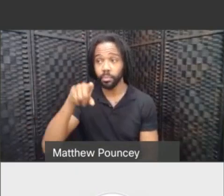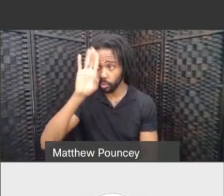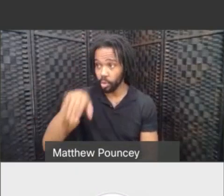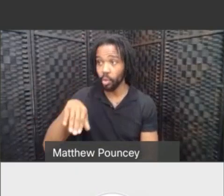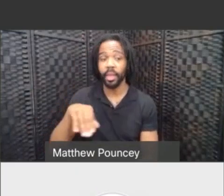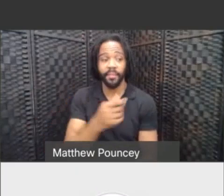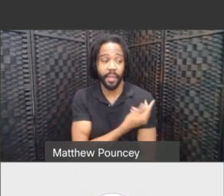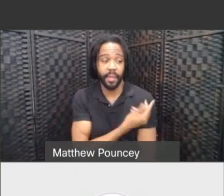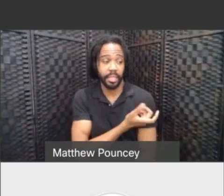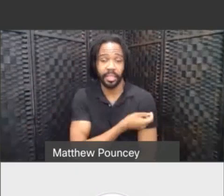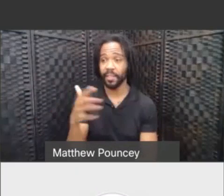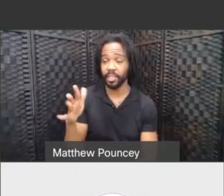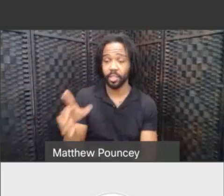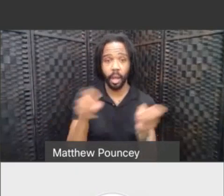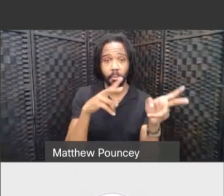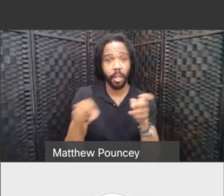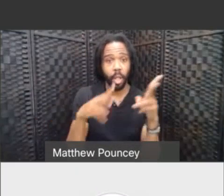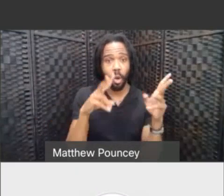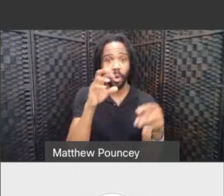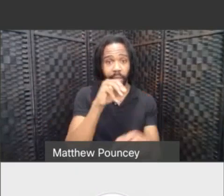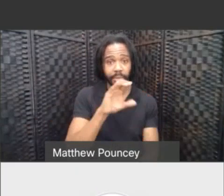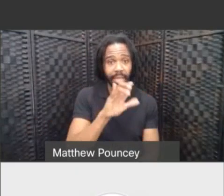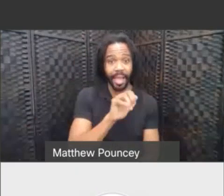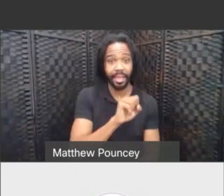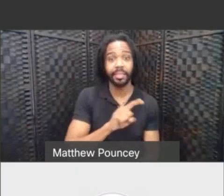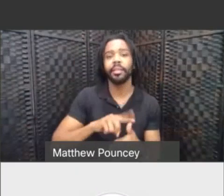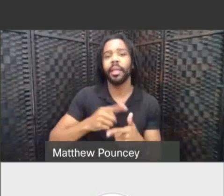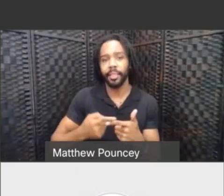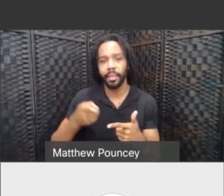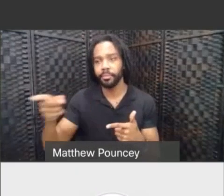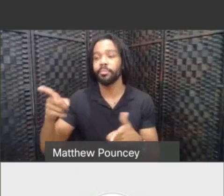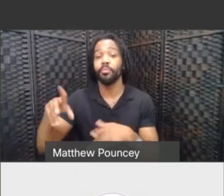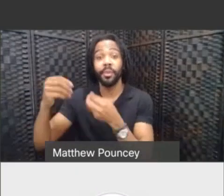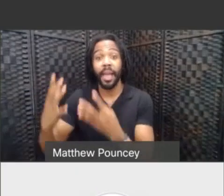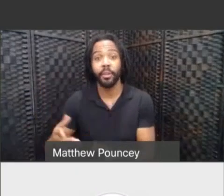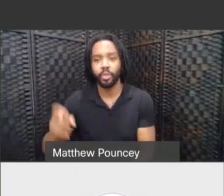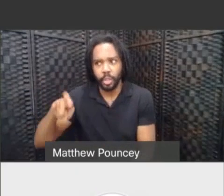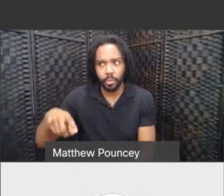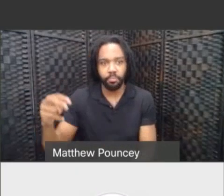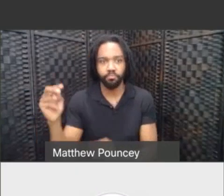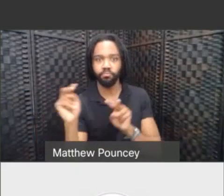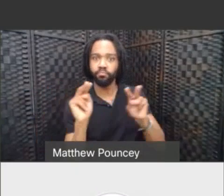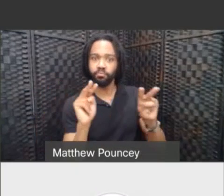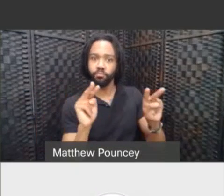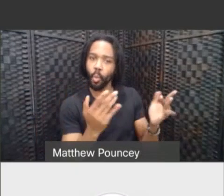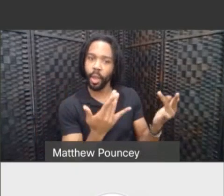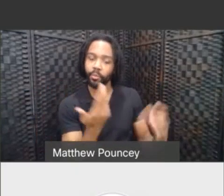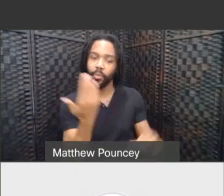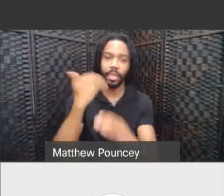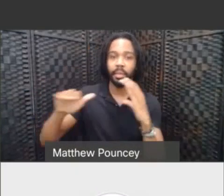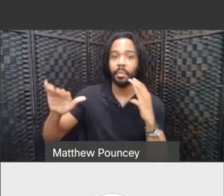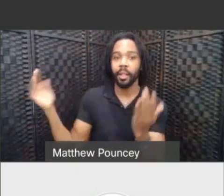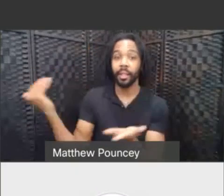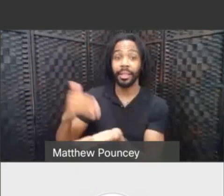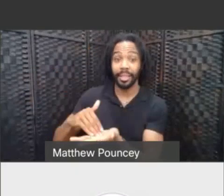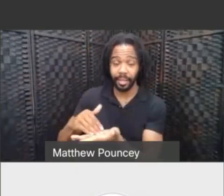1 and 2 have been uploaded and in the system, providers, please be on the lookout for the next email that we will be